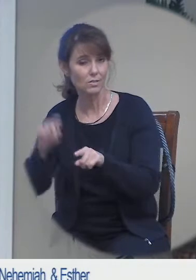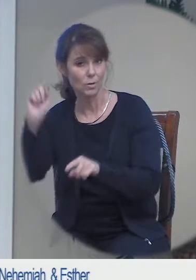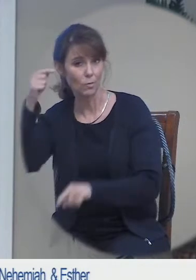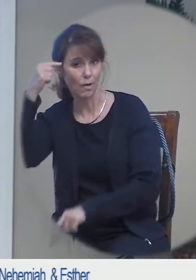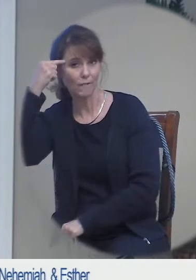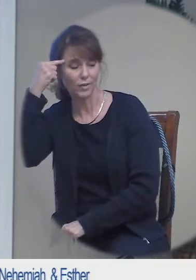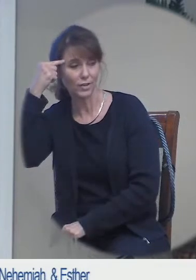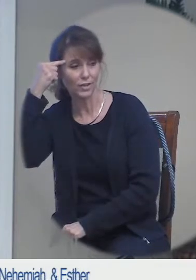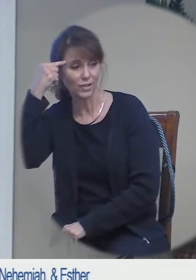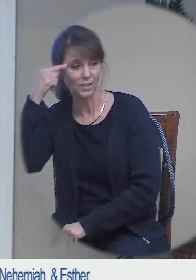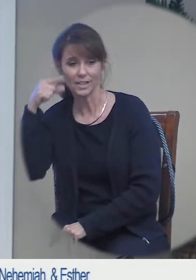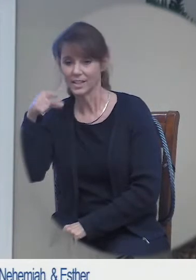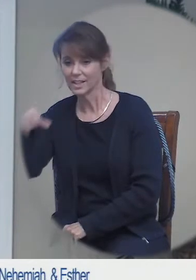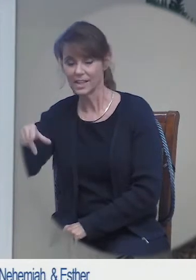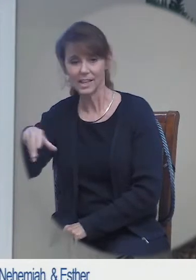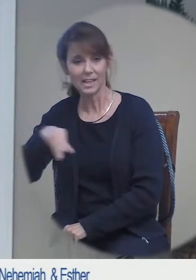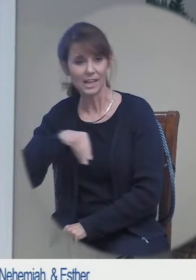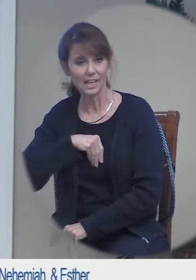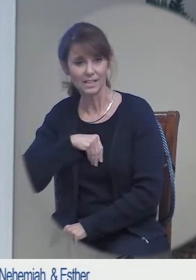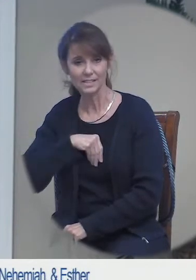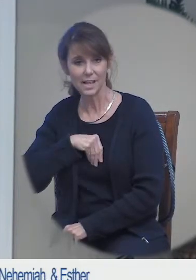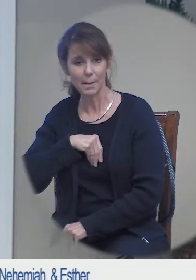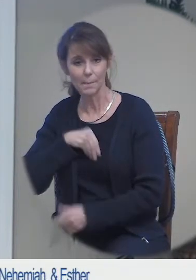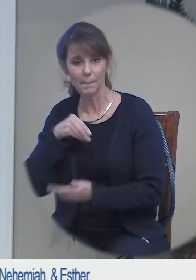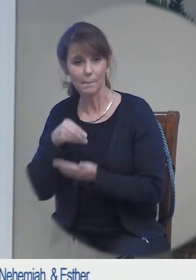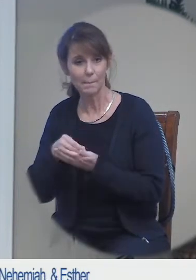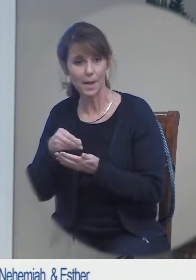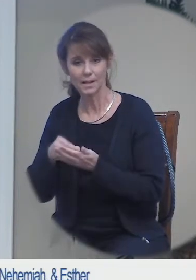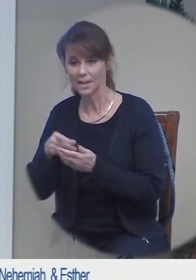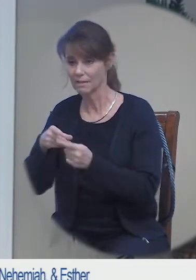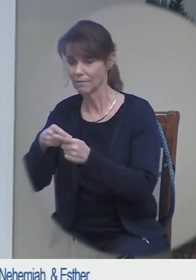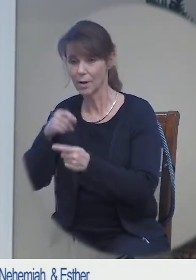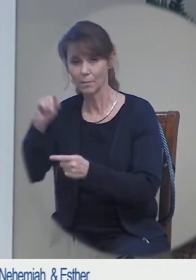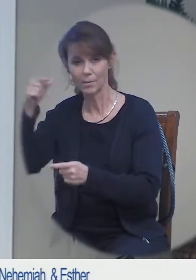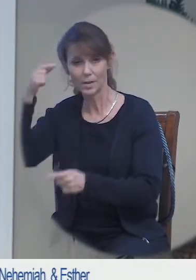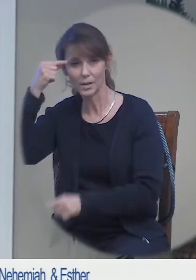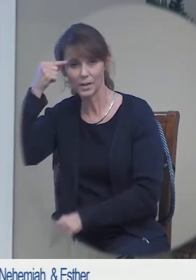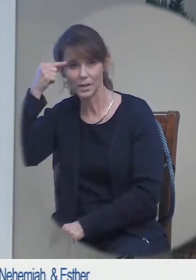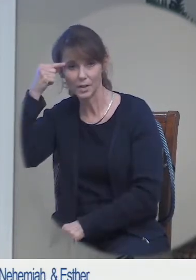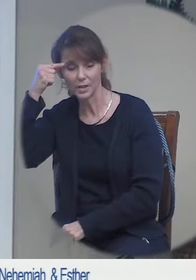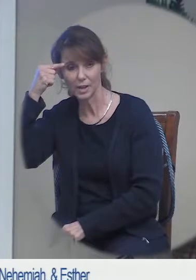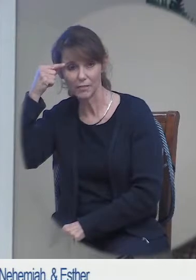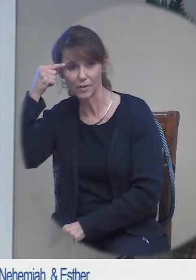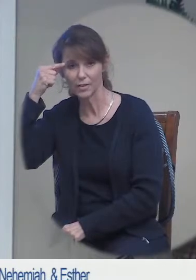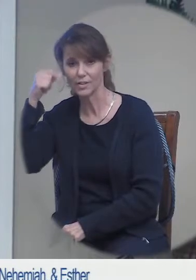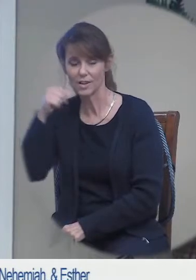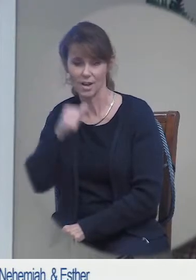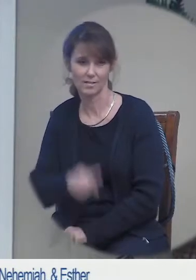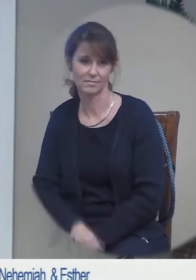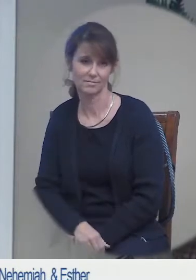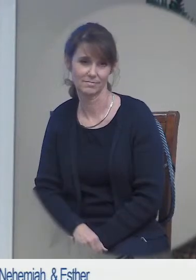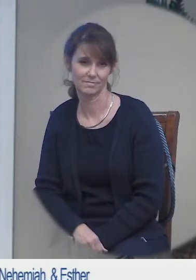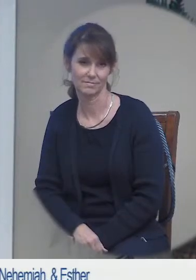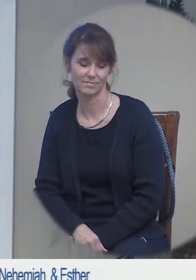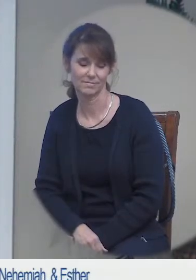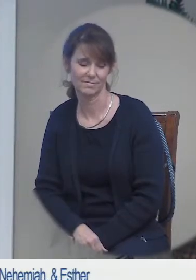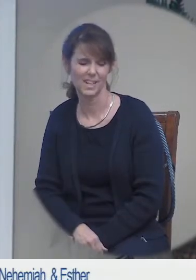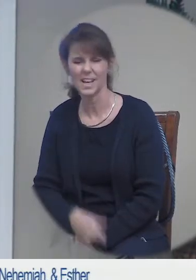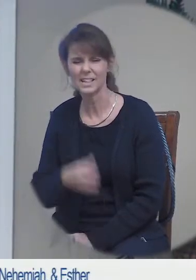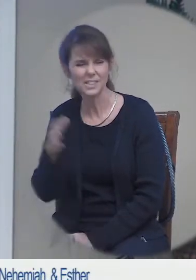so. He didn't do it. He had his own money. Yeah, I don't know. I mean, it's not in there. I don't know. Forget it. It's just wasted.